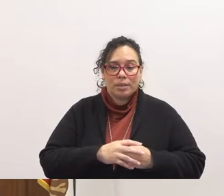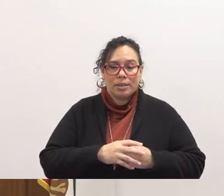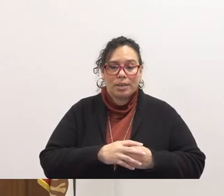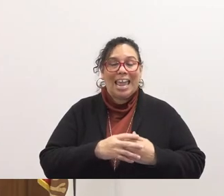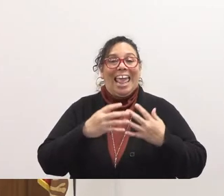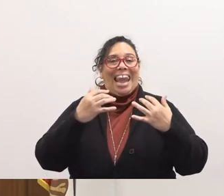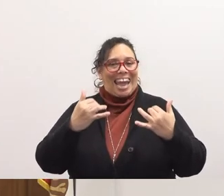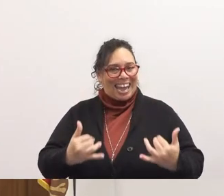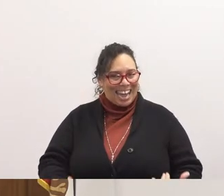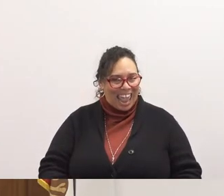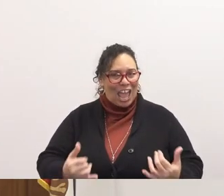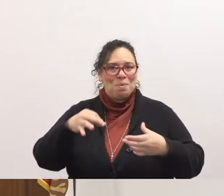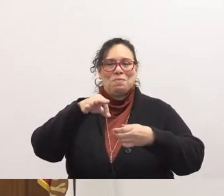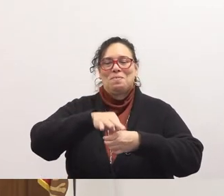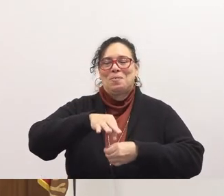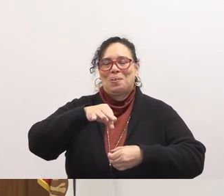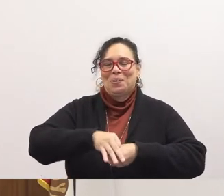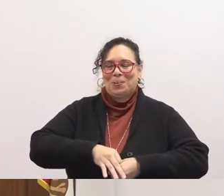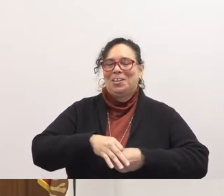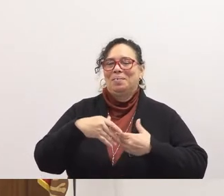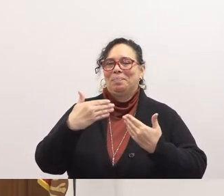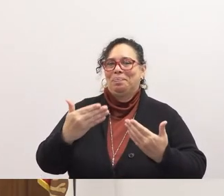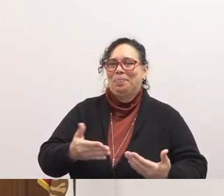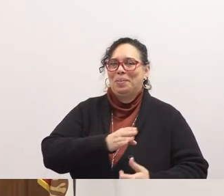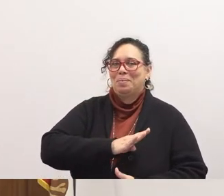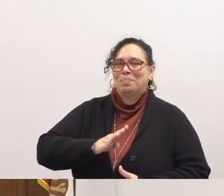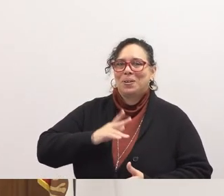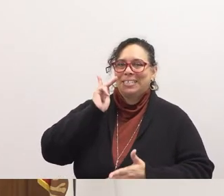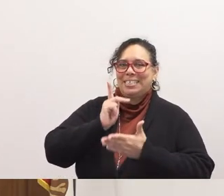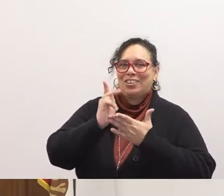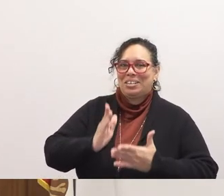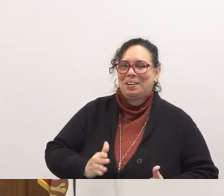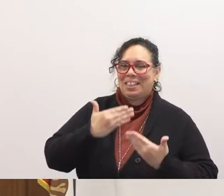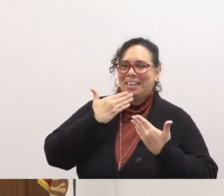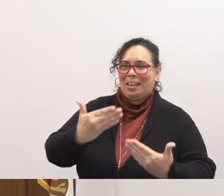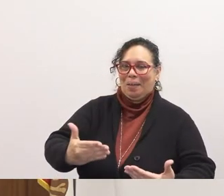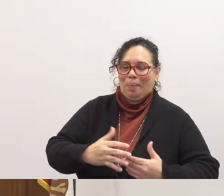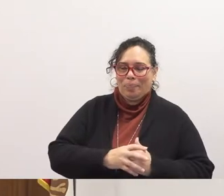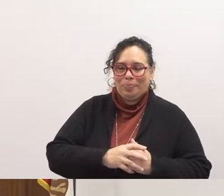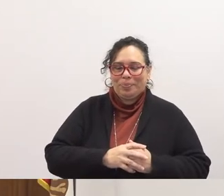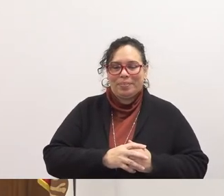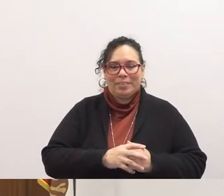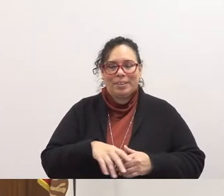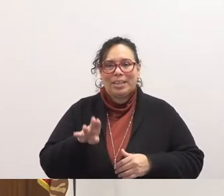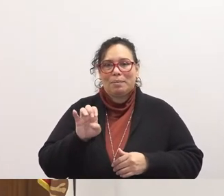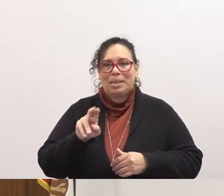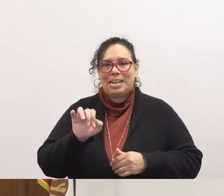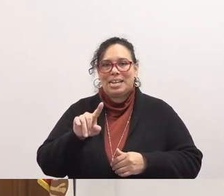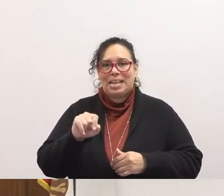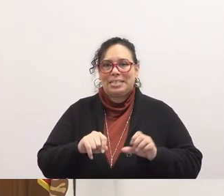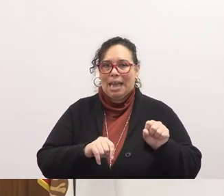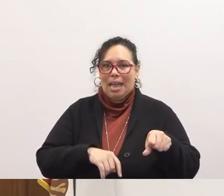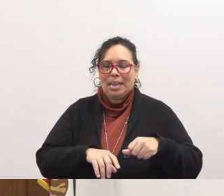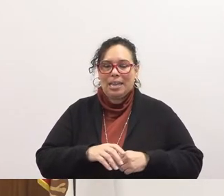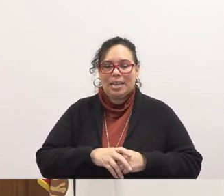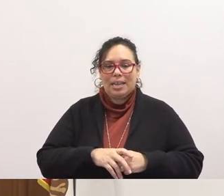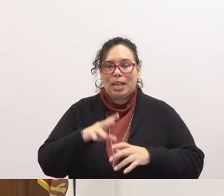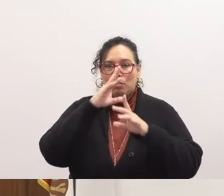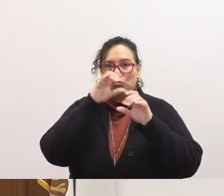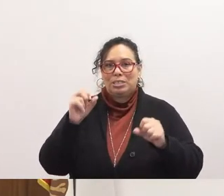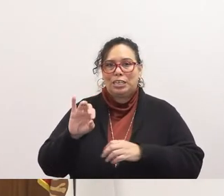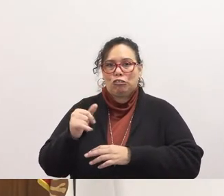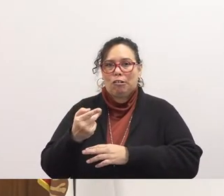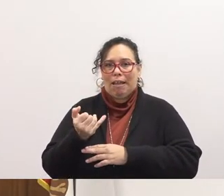Now, okay. I will have our board secretary take a roll call vote. Thank you. Member Benitez? Aye. President